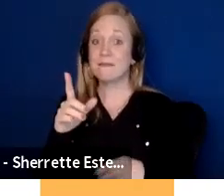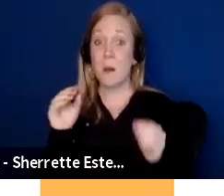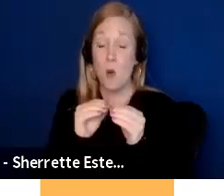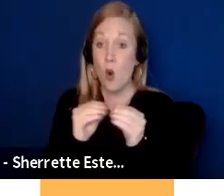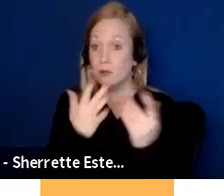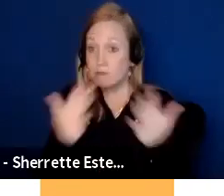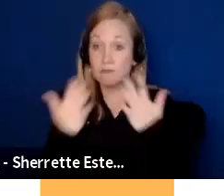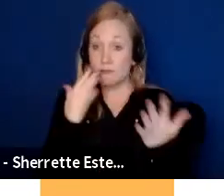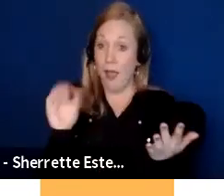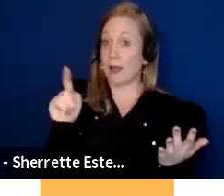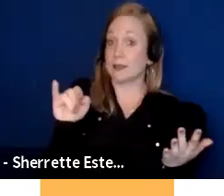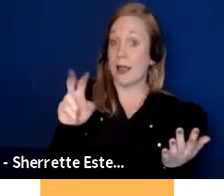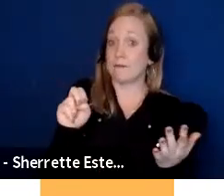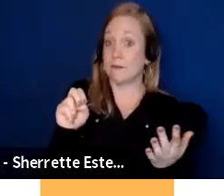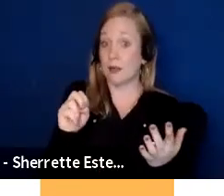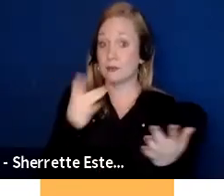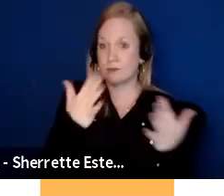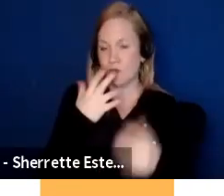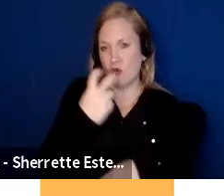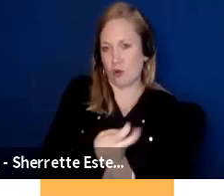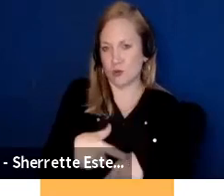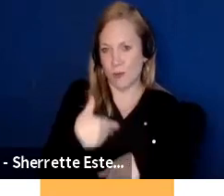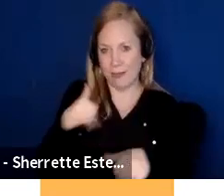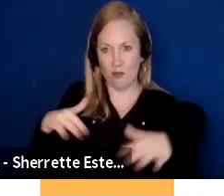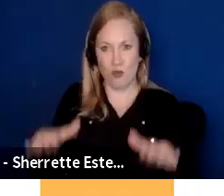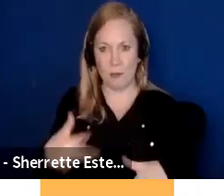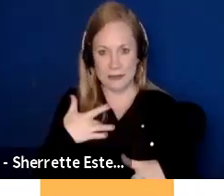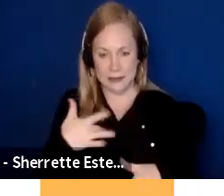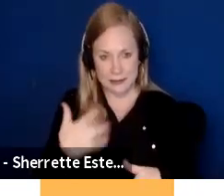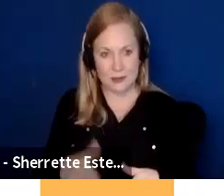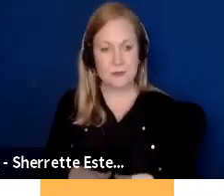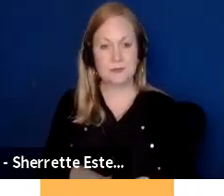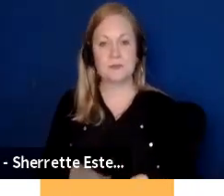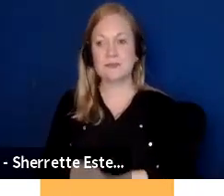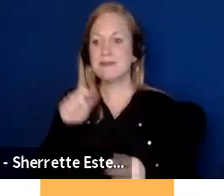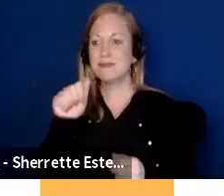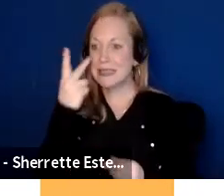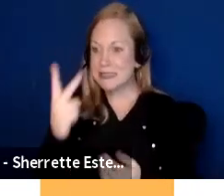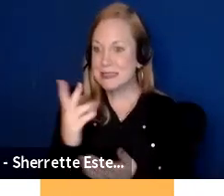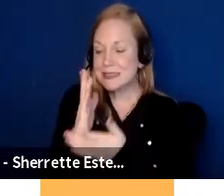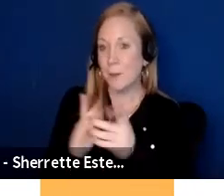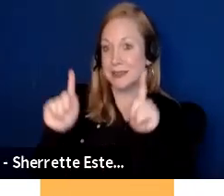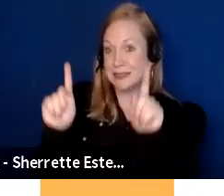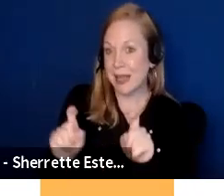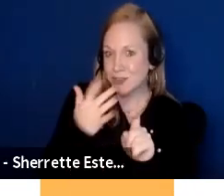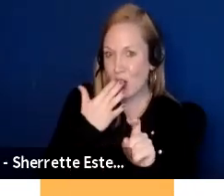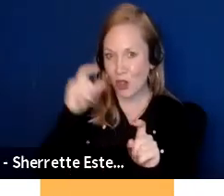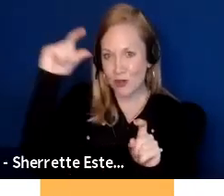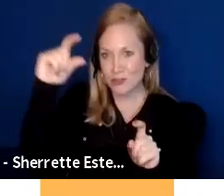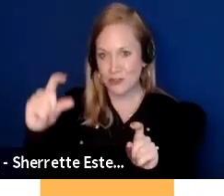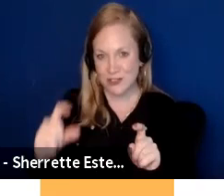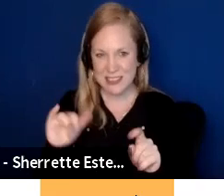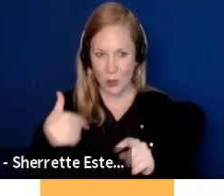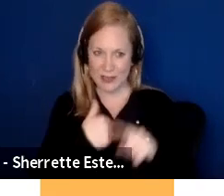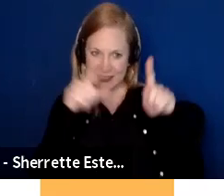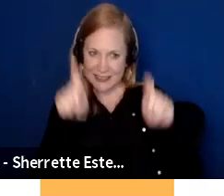lively spaces. In the upper left corner of the slide, you can see some test colors of various colors that we were using